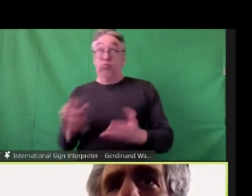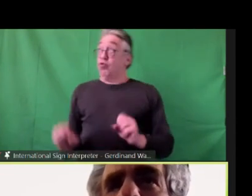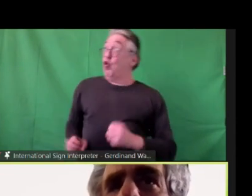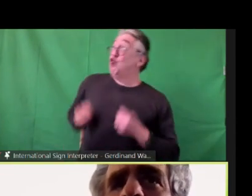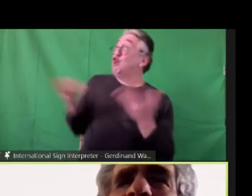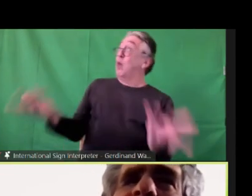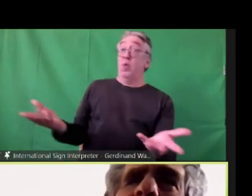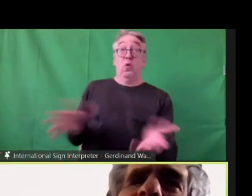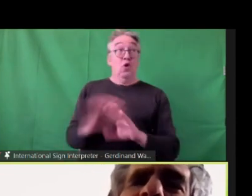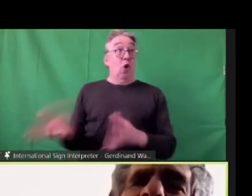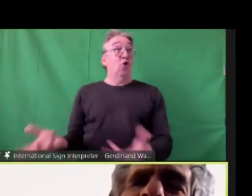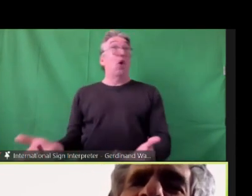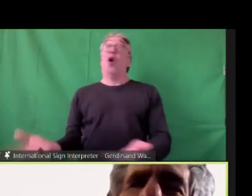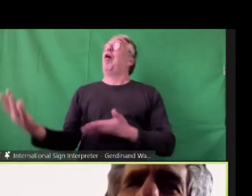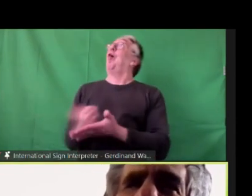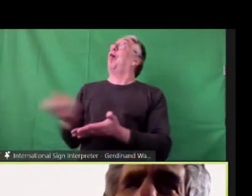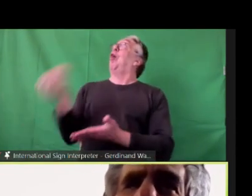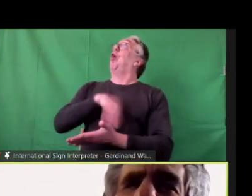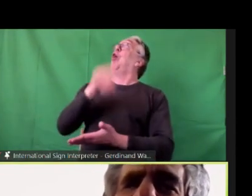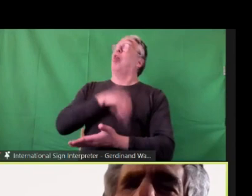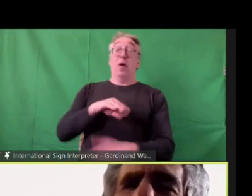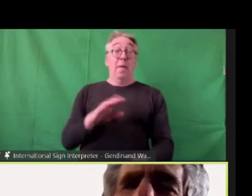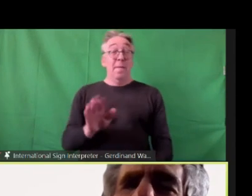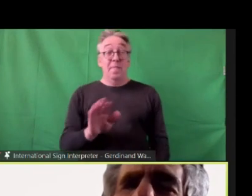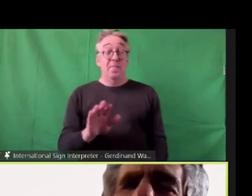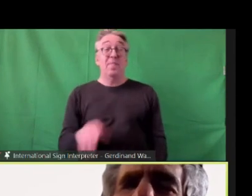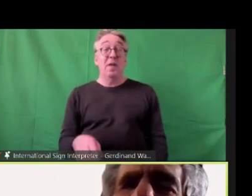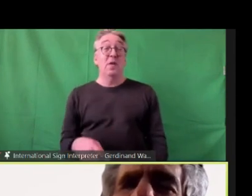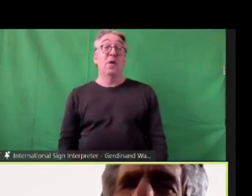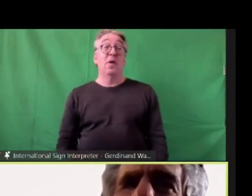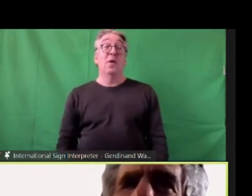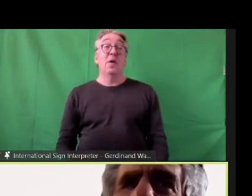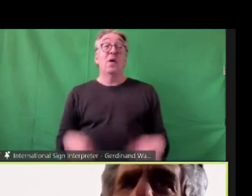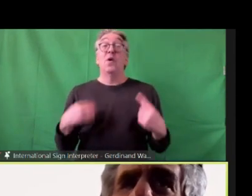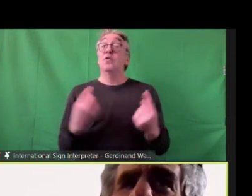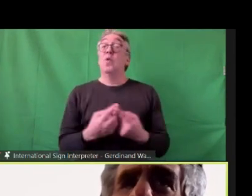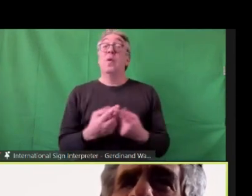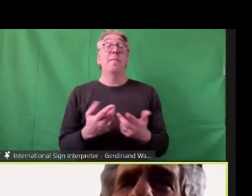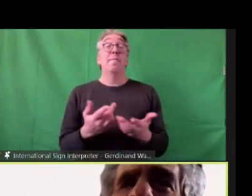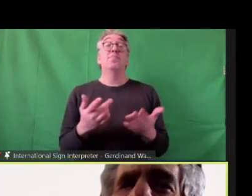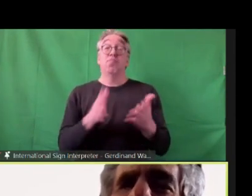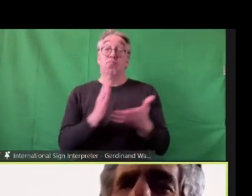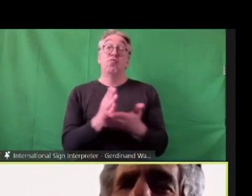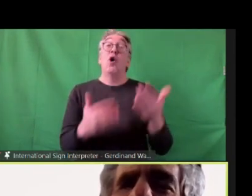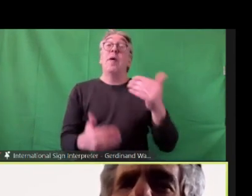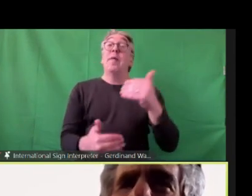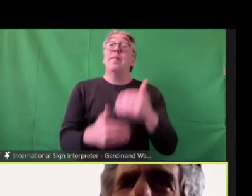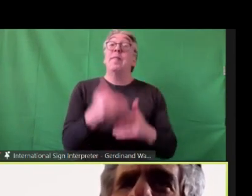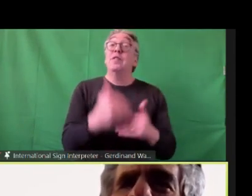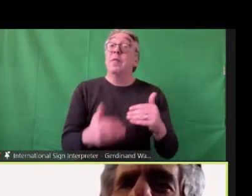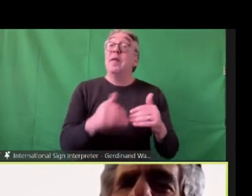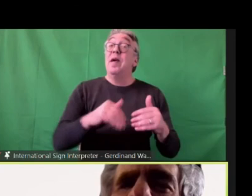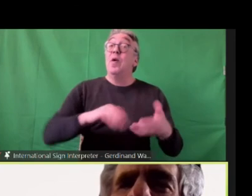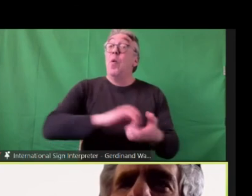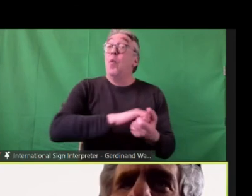harness those, and we need to have single visions in disability organizations across the piece, and harness all of